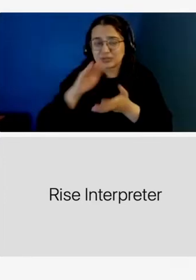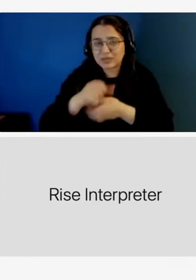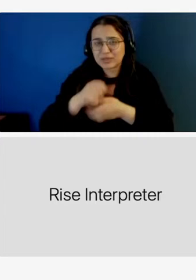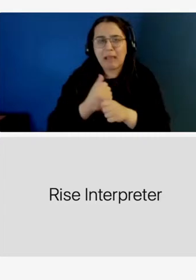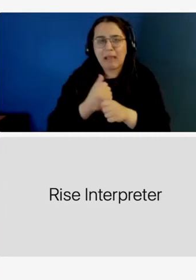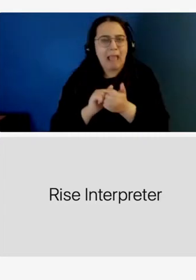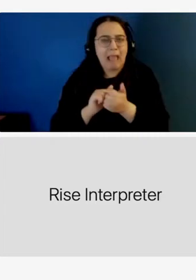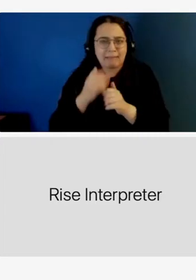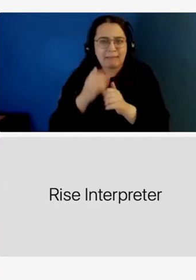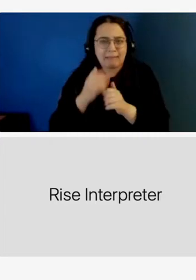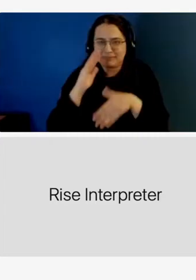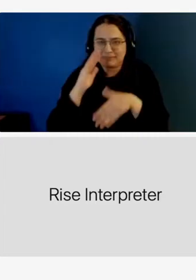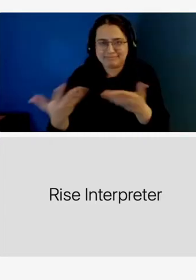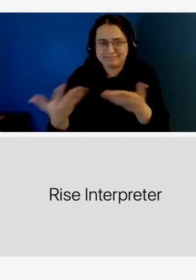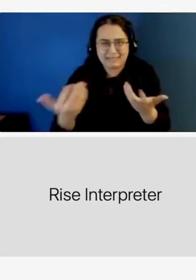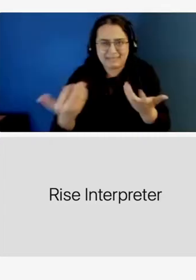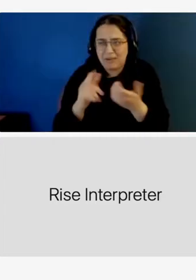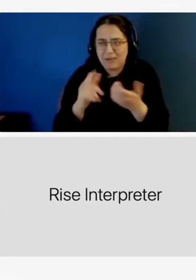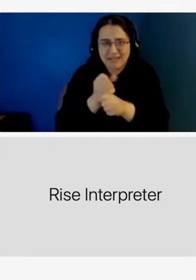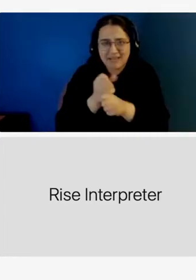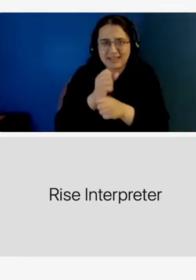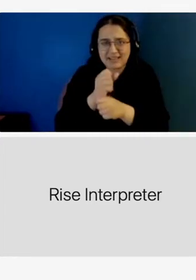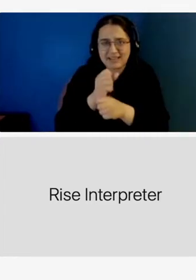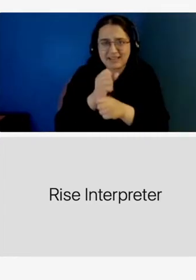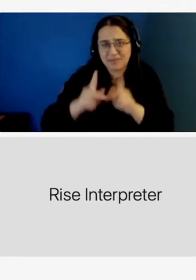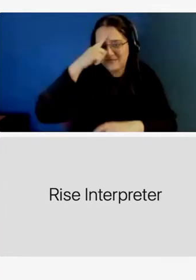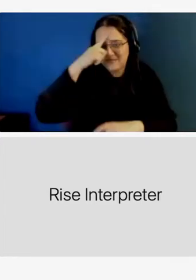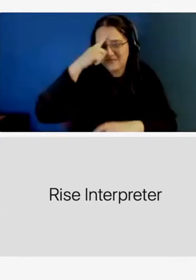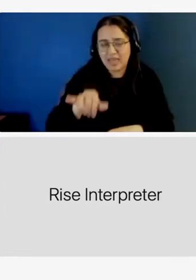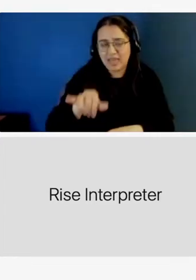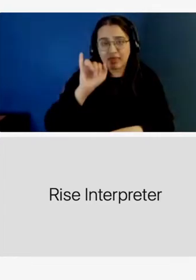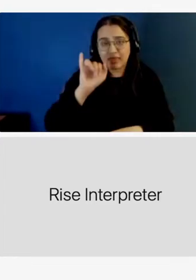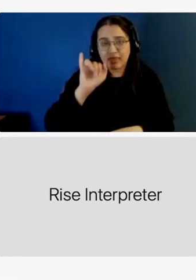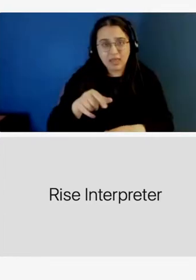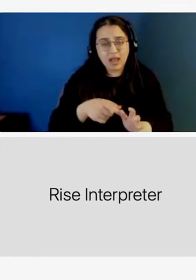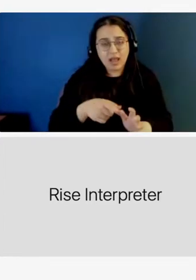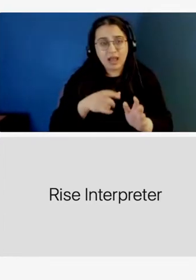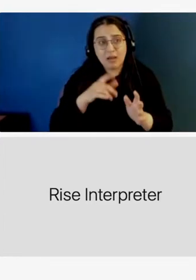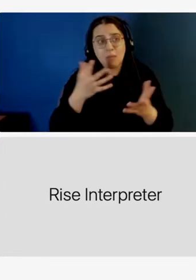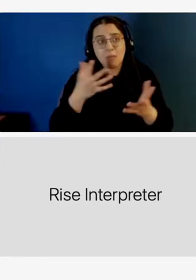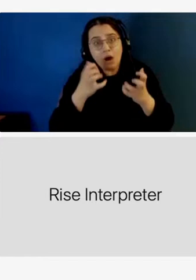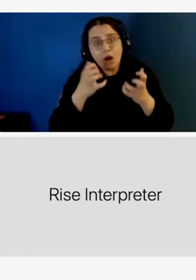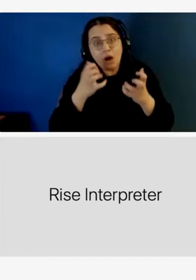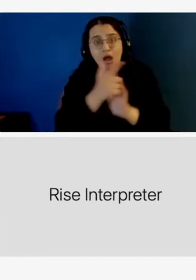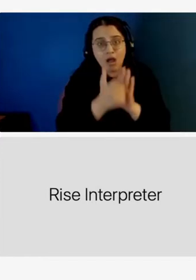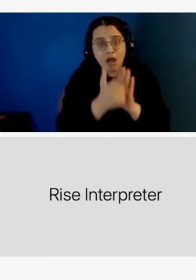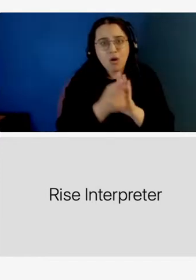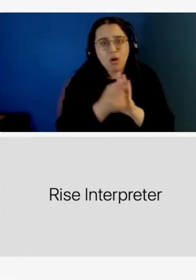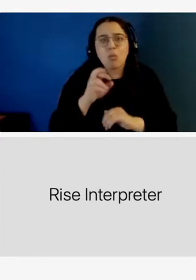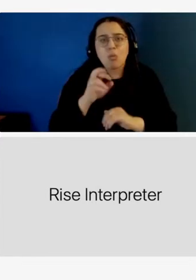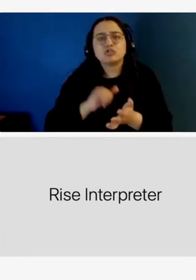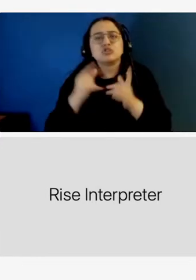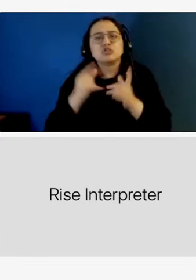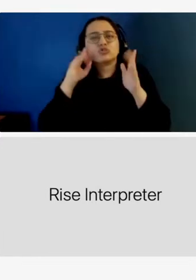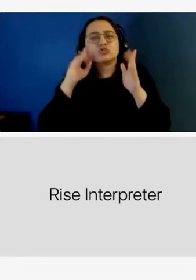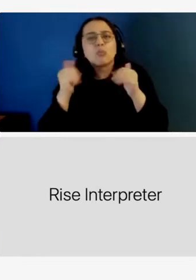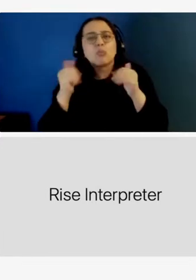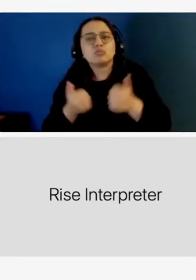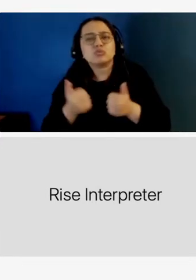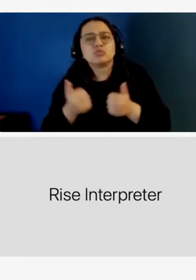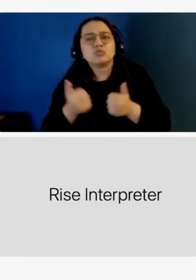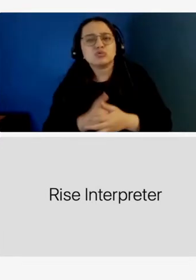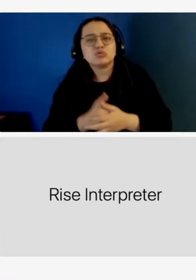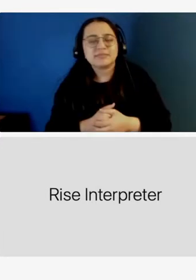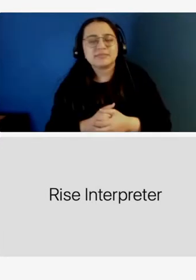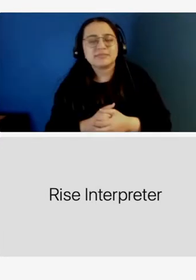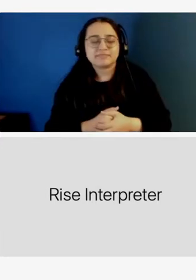that a mandate or just a hope? That is part of the mandate, yes, that we are going to have to provide that